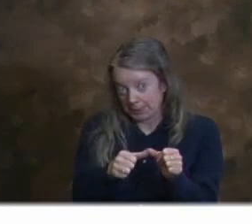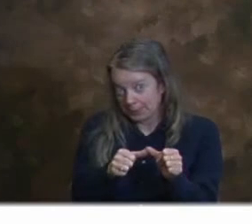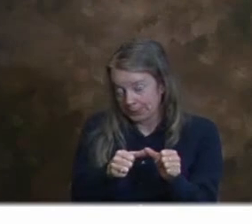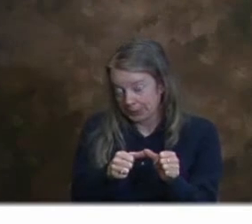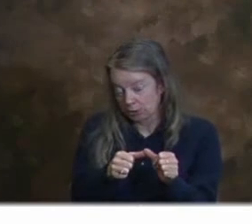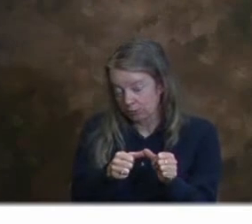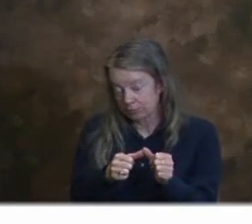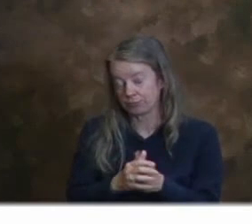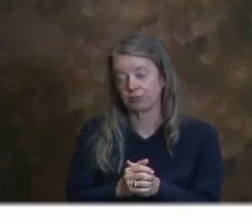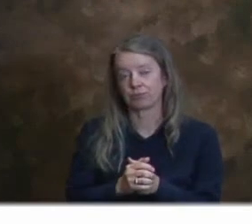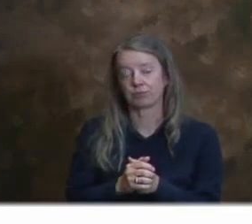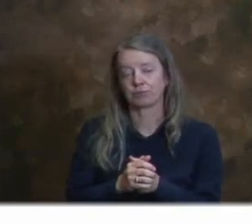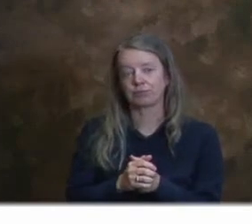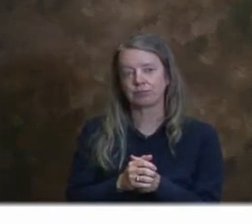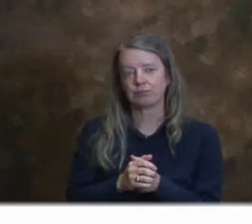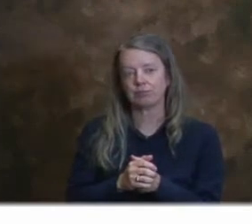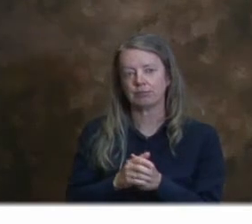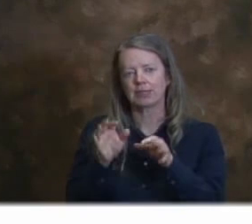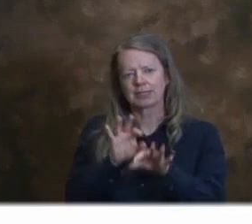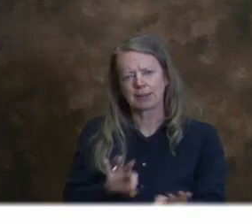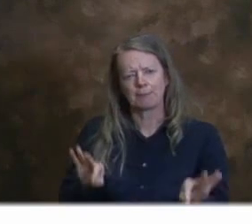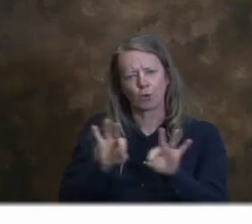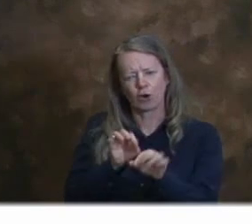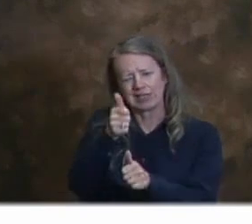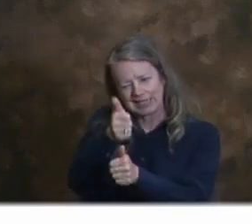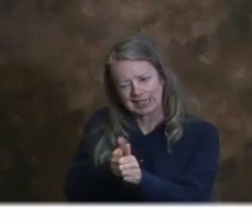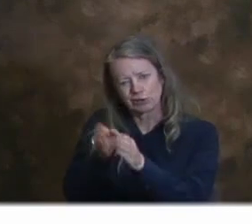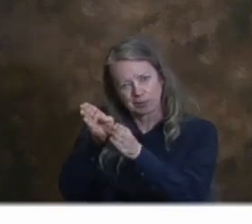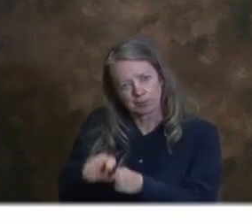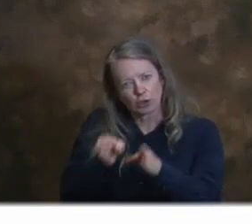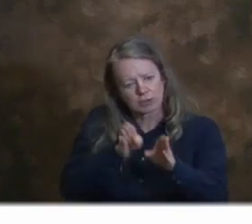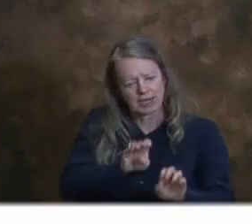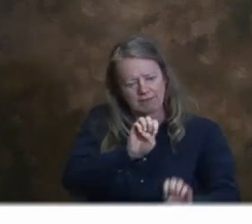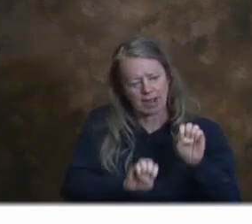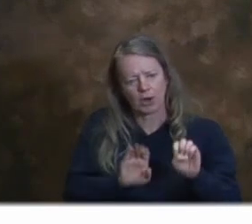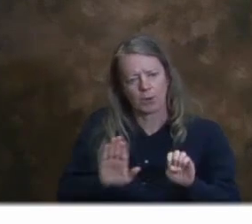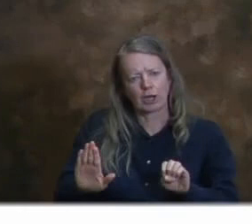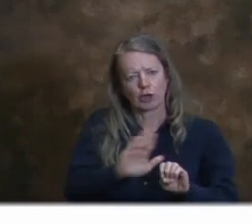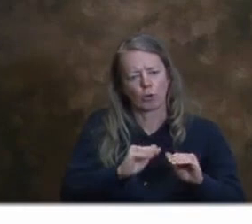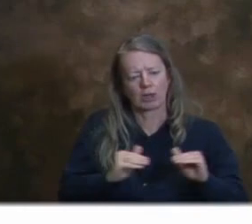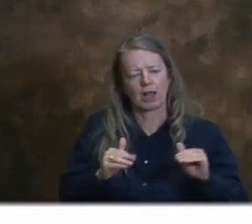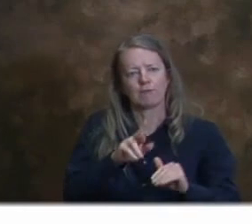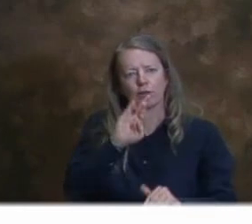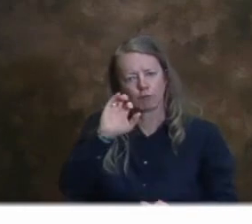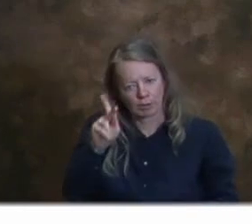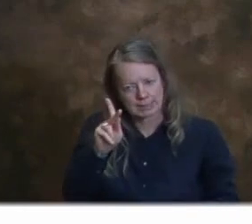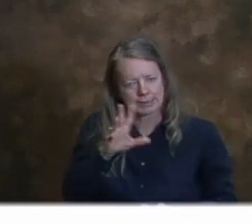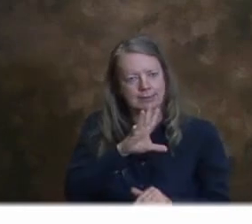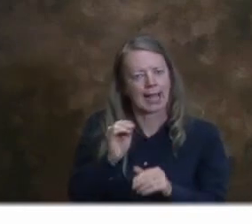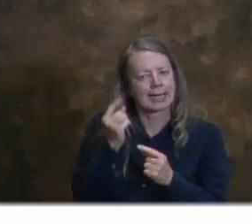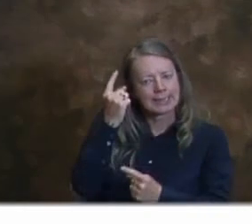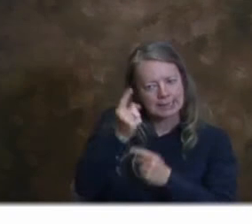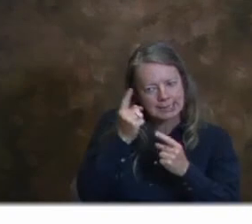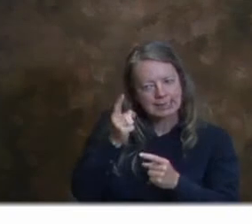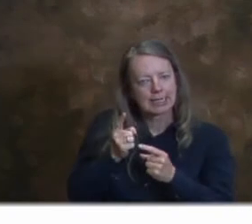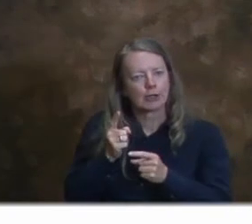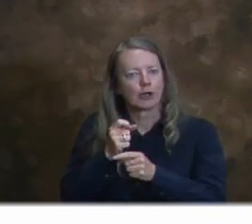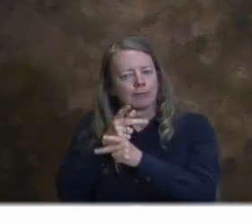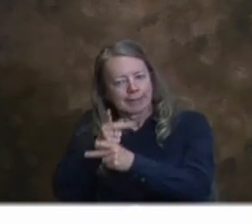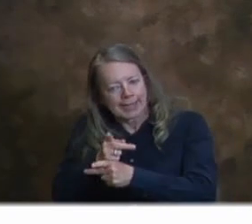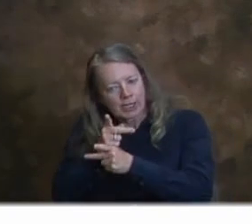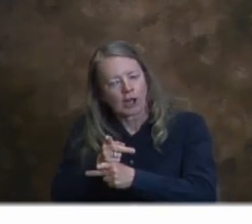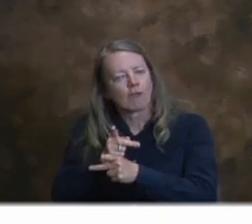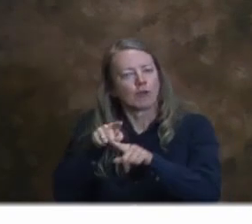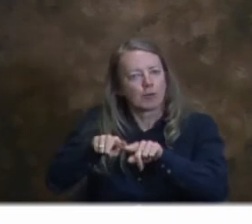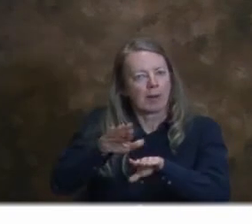It's really important for everyone to evaluate their level of risk and consider additional precautions based on that risk that you have. Be aware